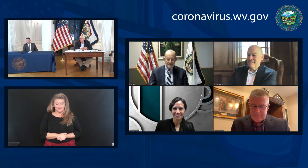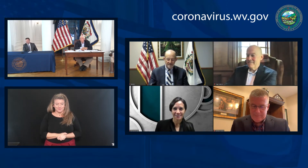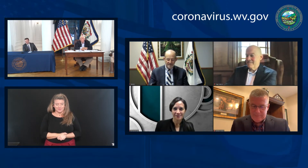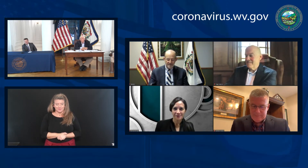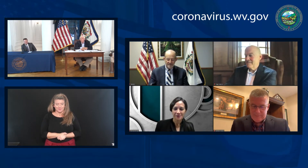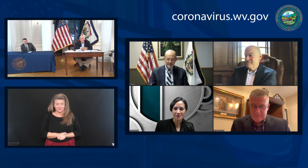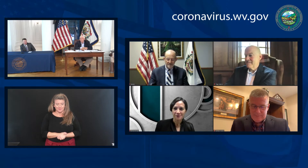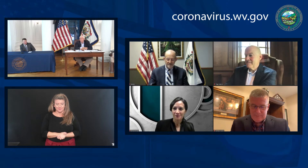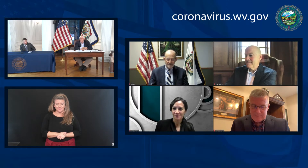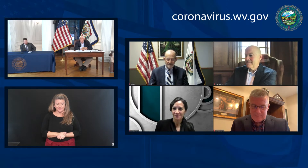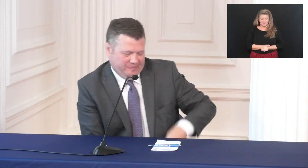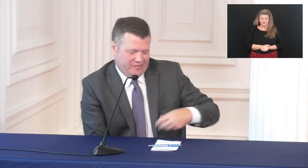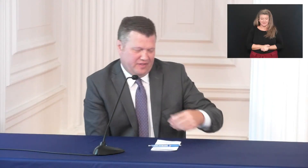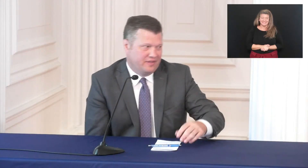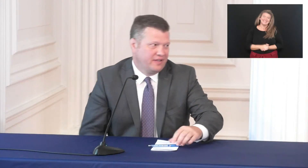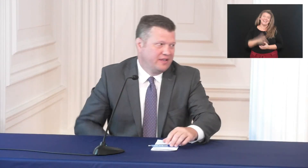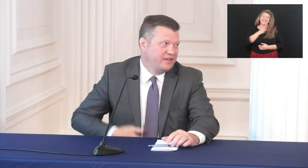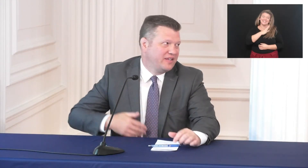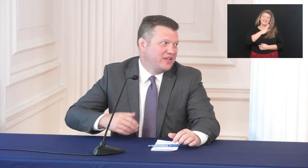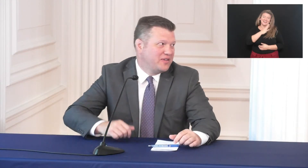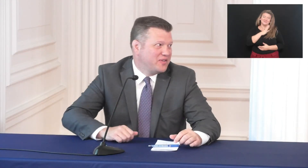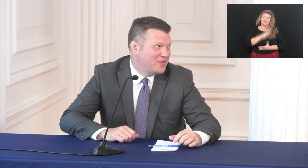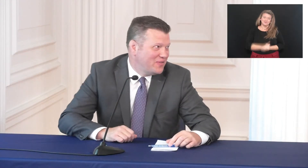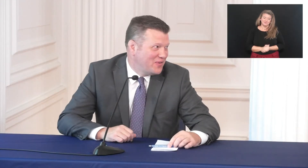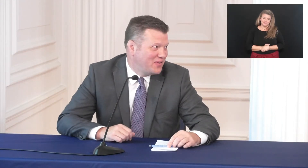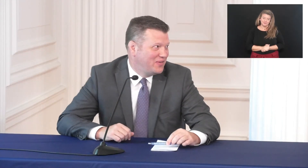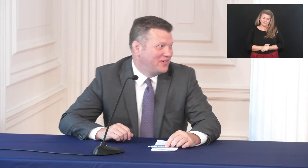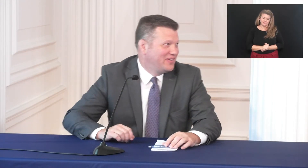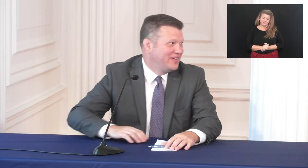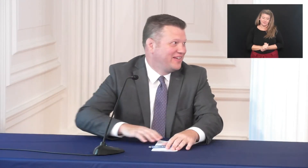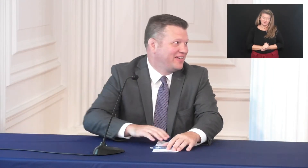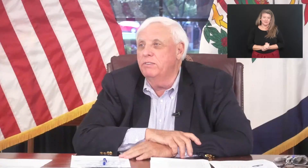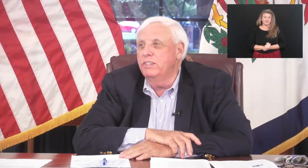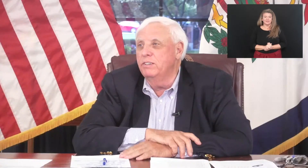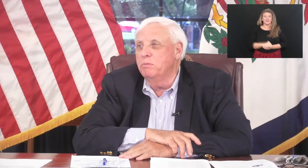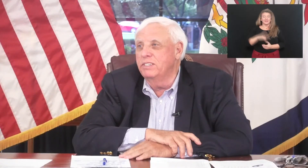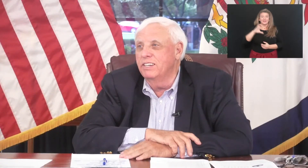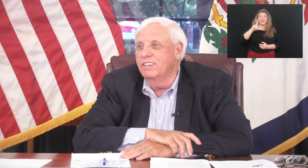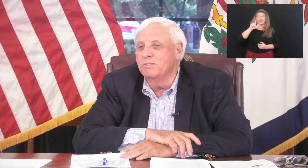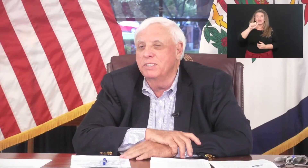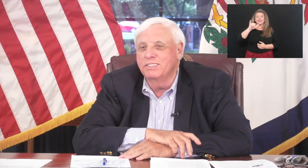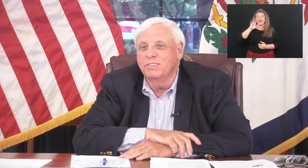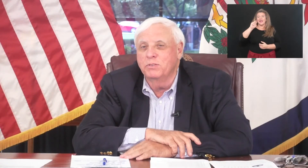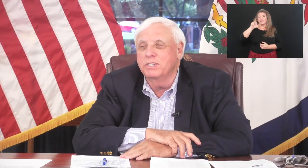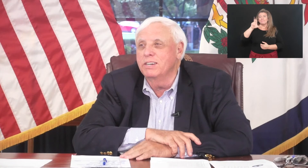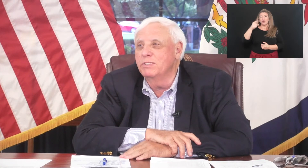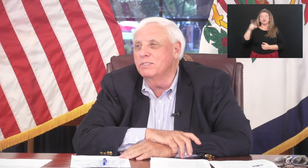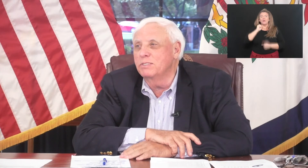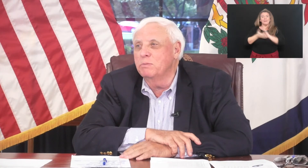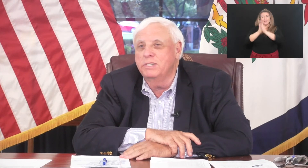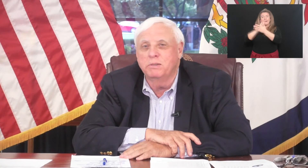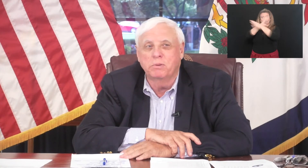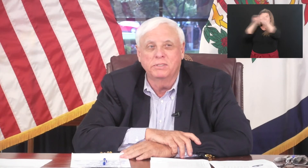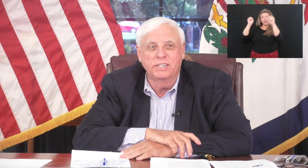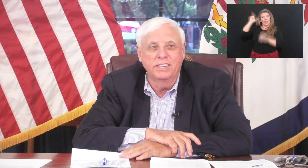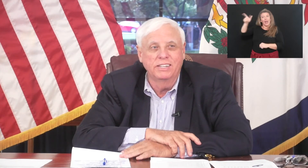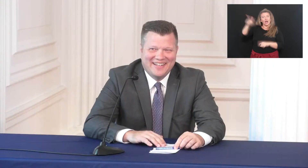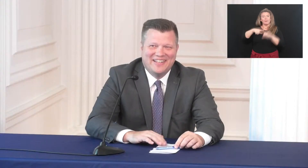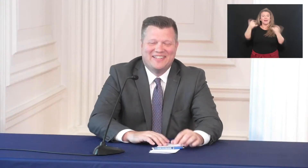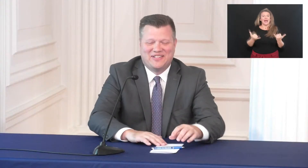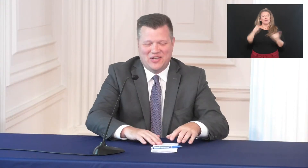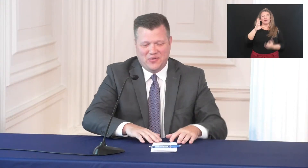here. Yeah, that's fine. And Clayton, you can be superintendent sometime too, but we'll go with Superintendent Birch